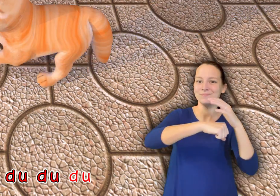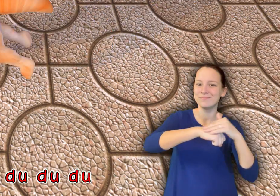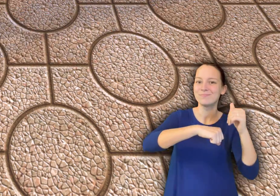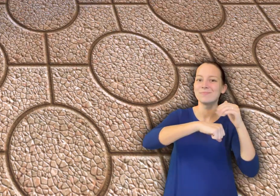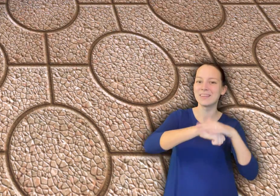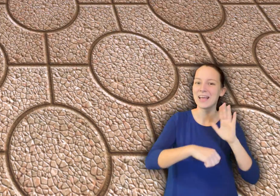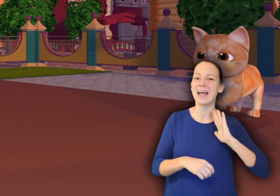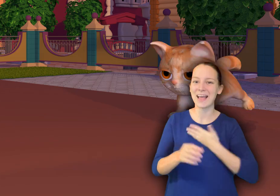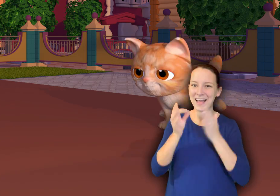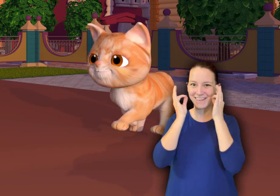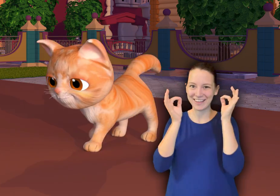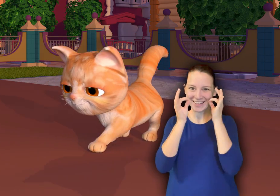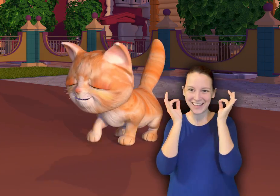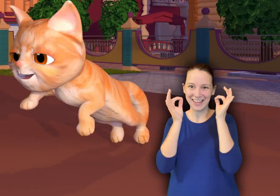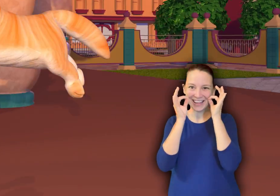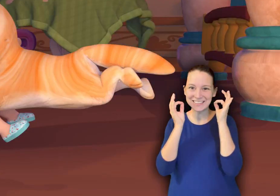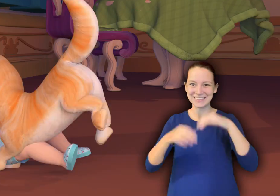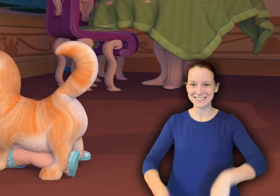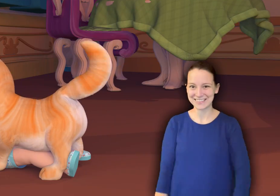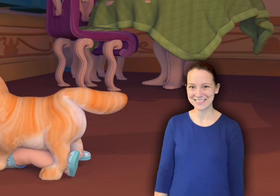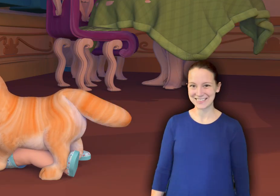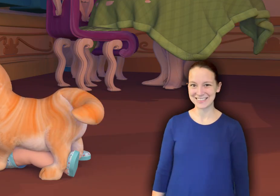and our little